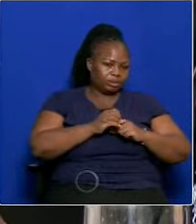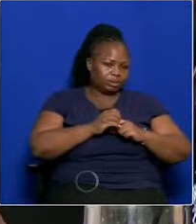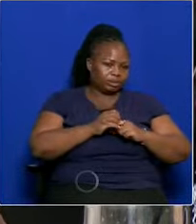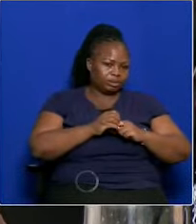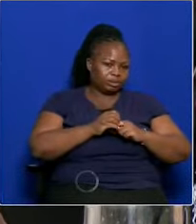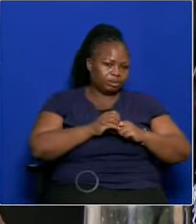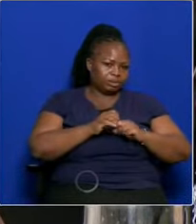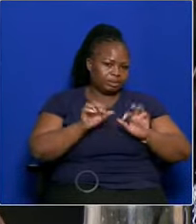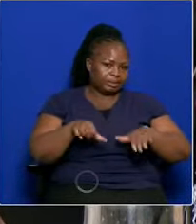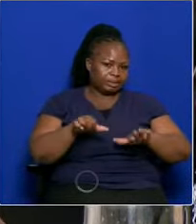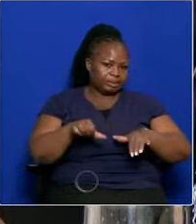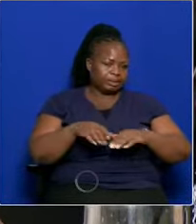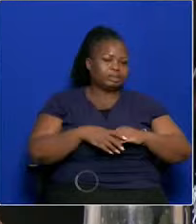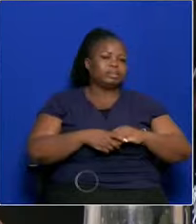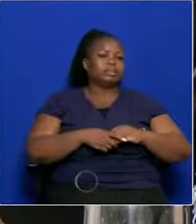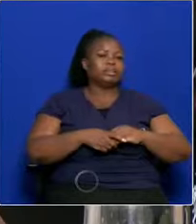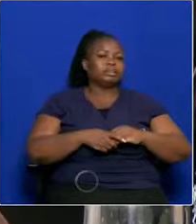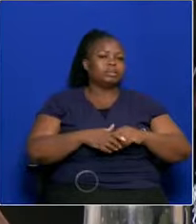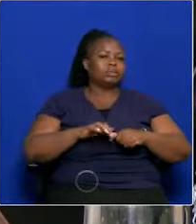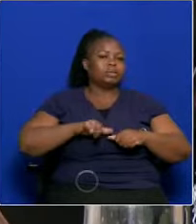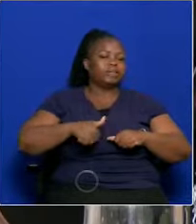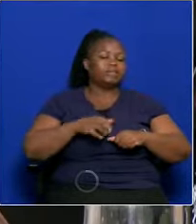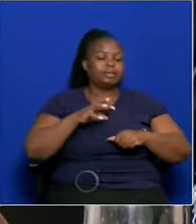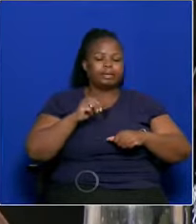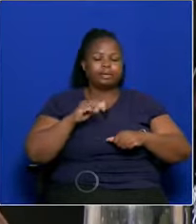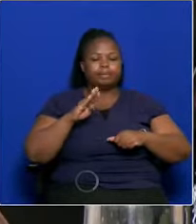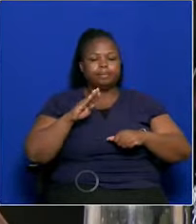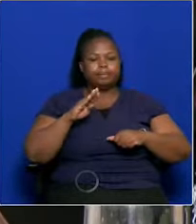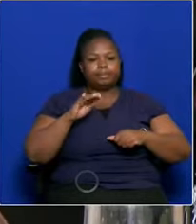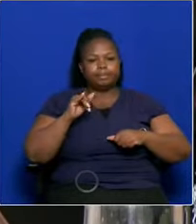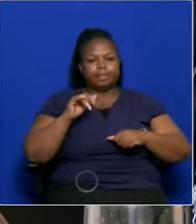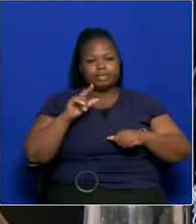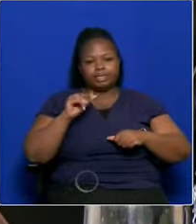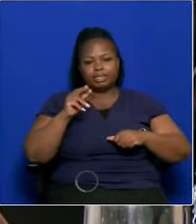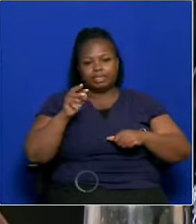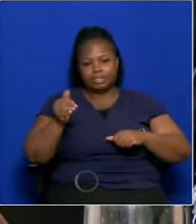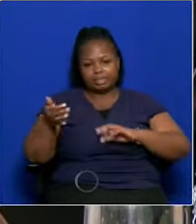2016, after Mr. Mbelini's passing, you lost communication.